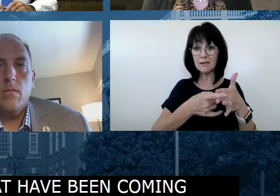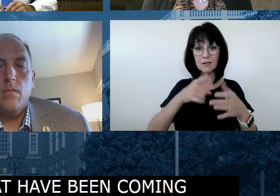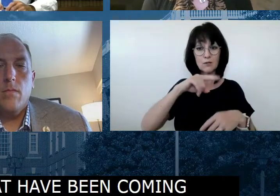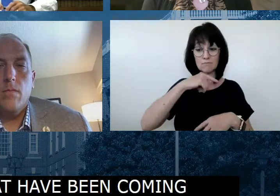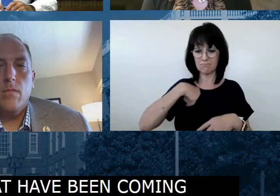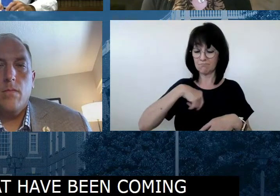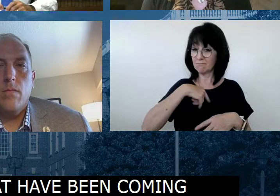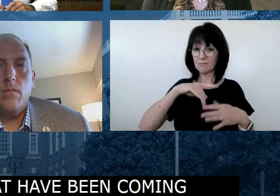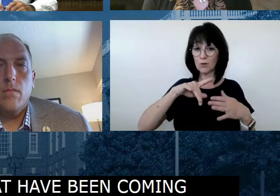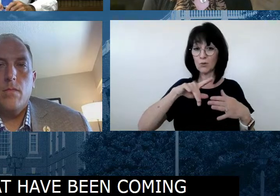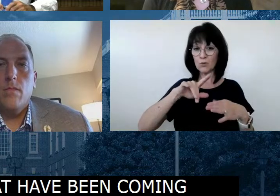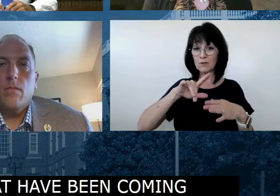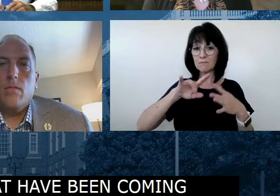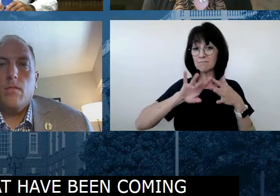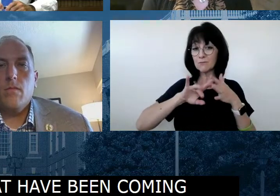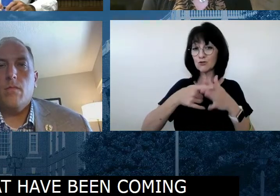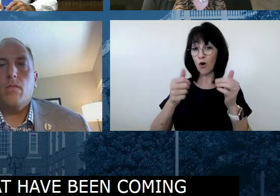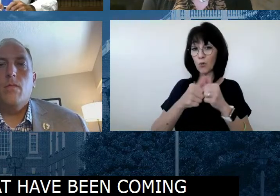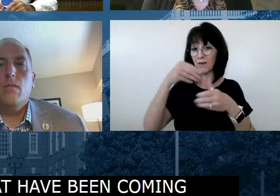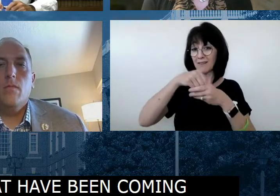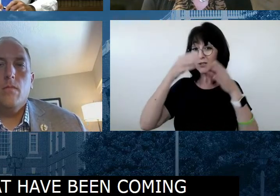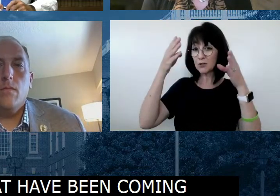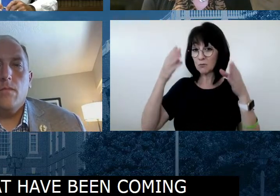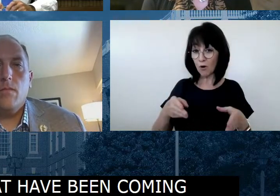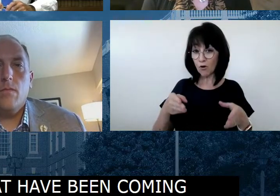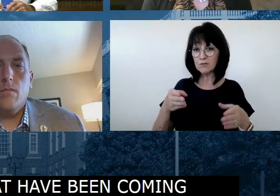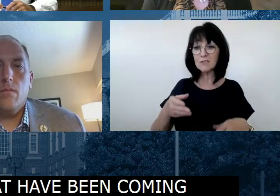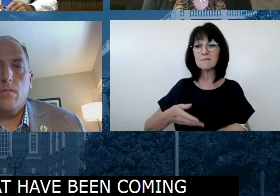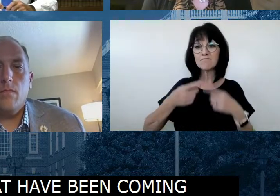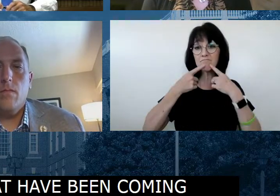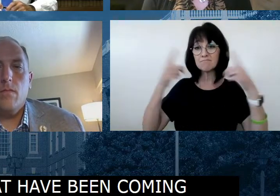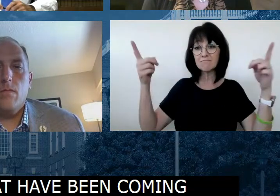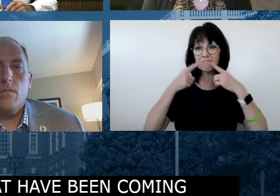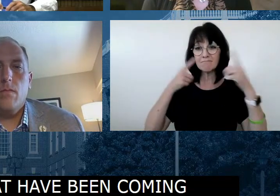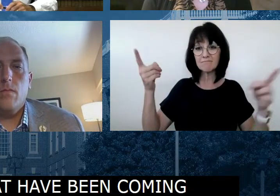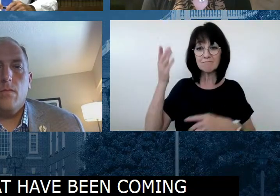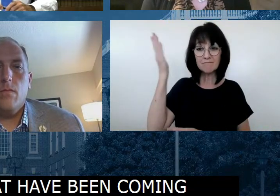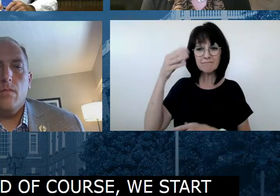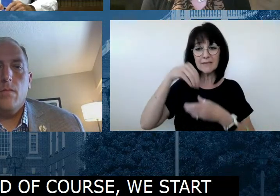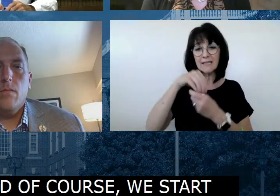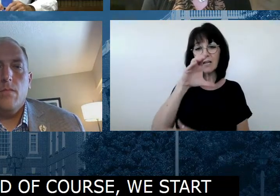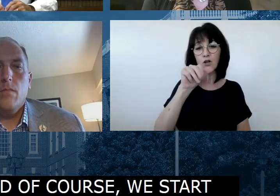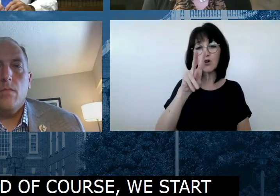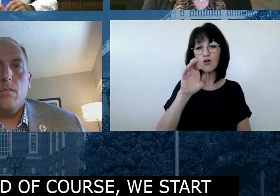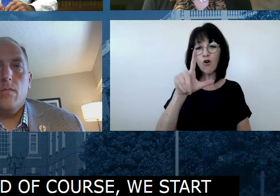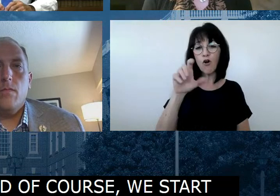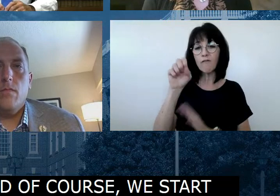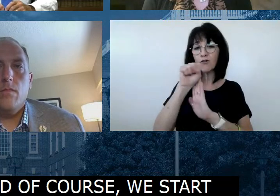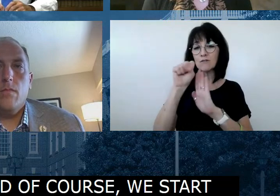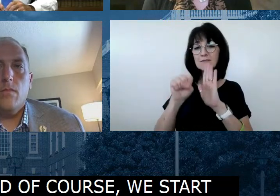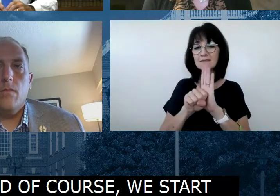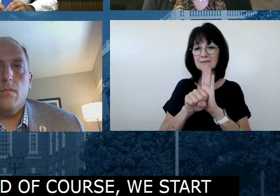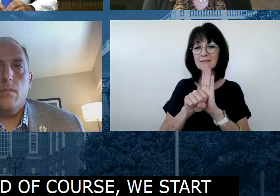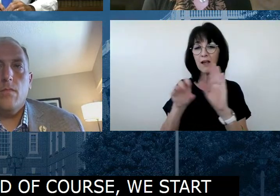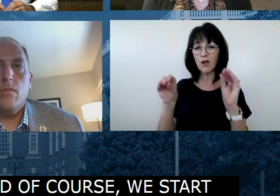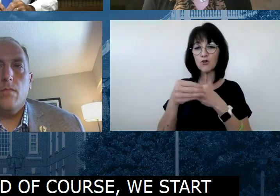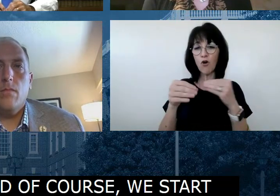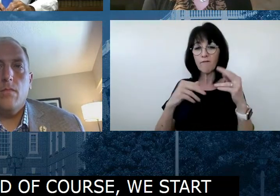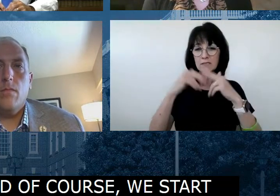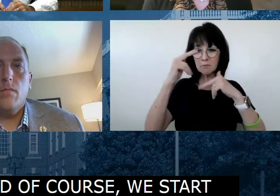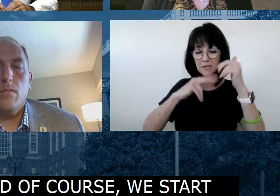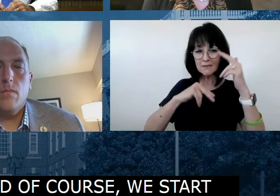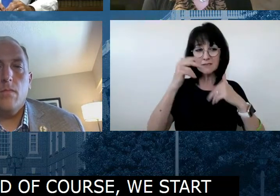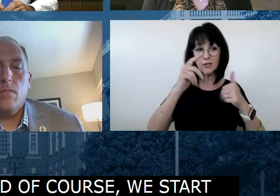with in-person presentations that were held in the Carville State Office building, and then ultimately, when